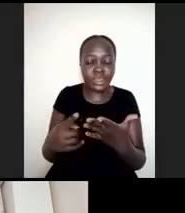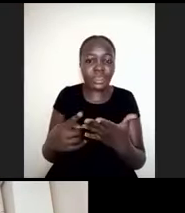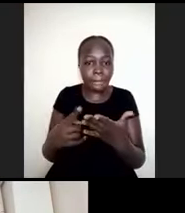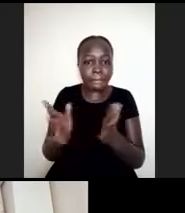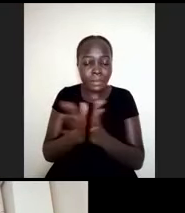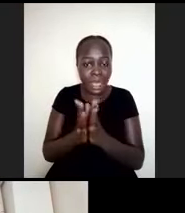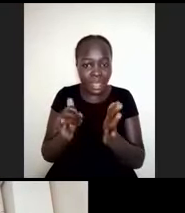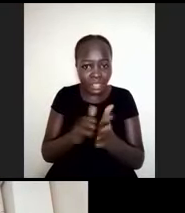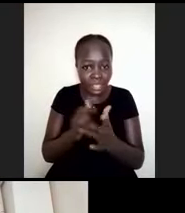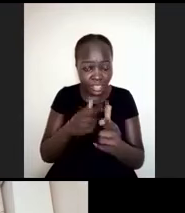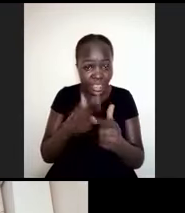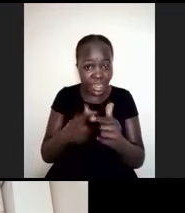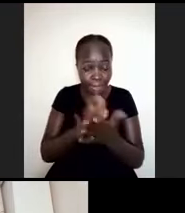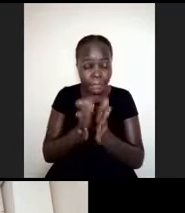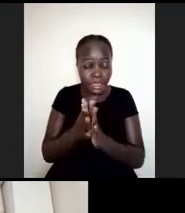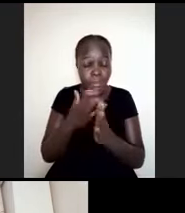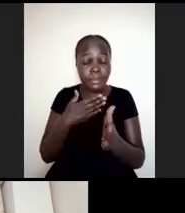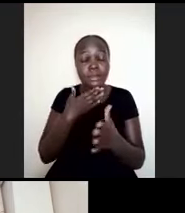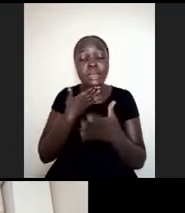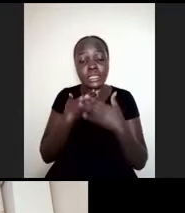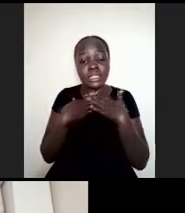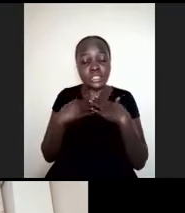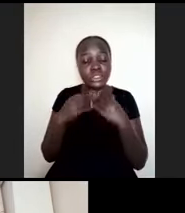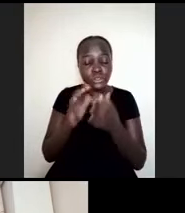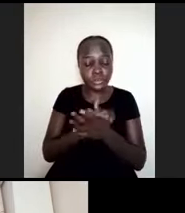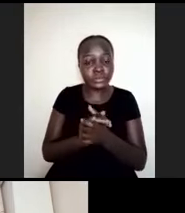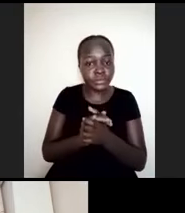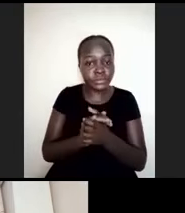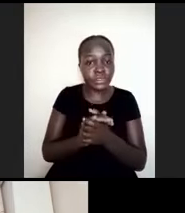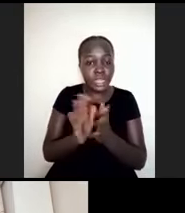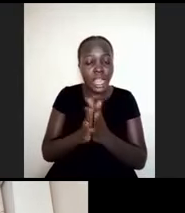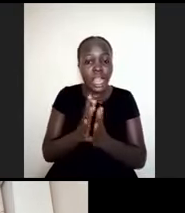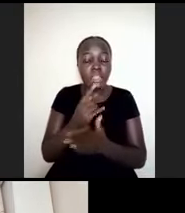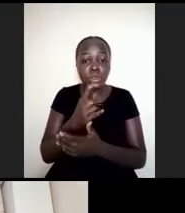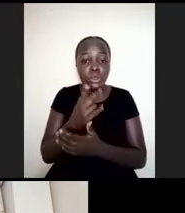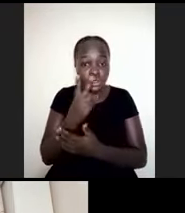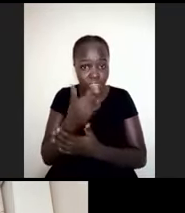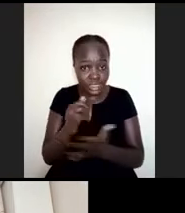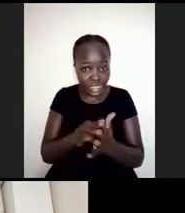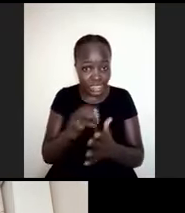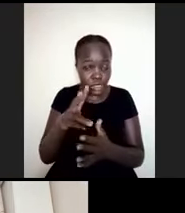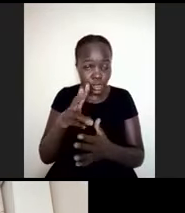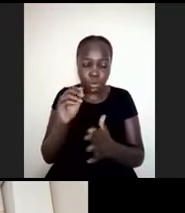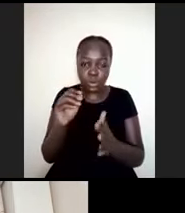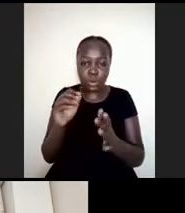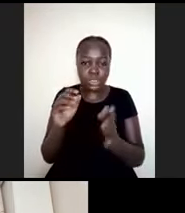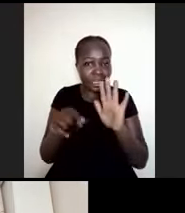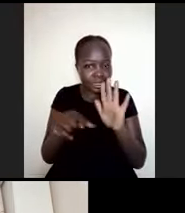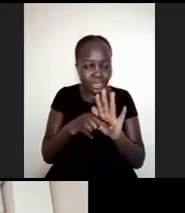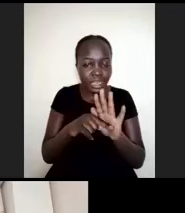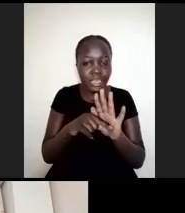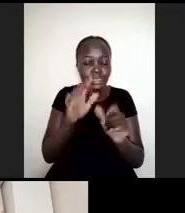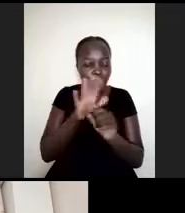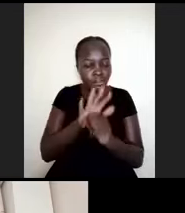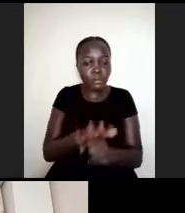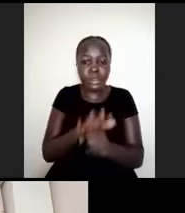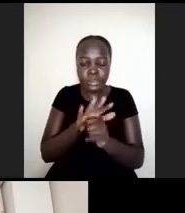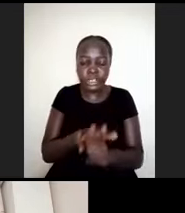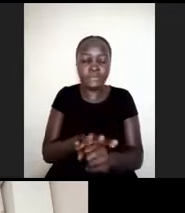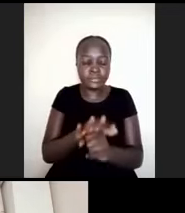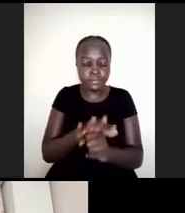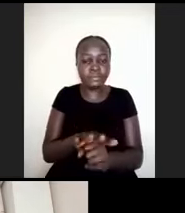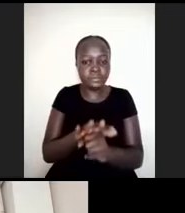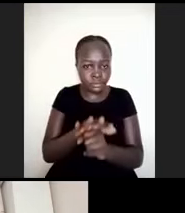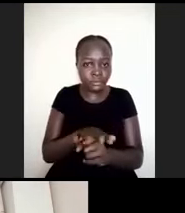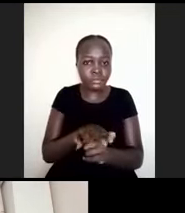it became an addiction. And so you see, this was a negative peer pressure. And